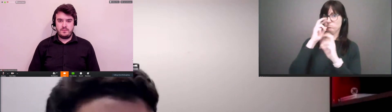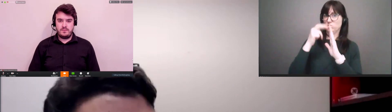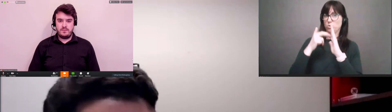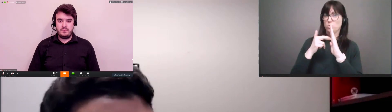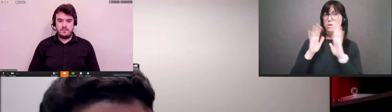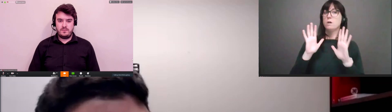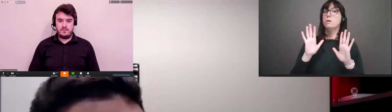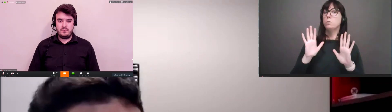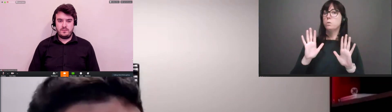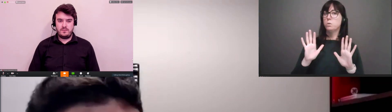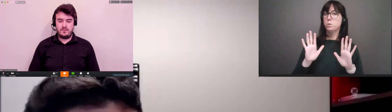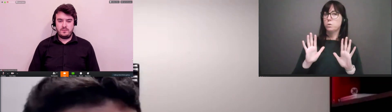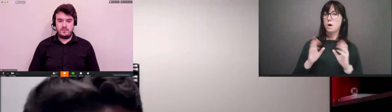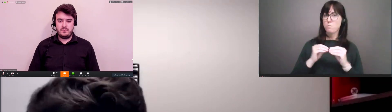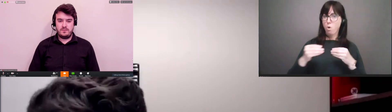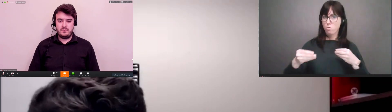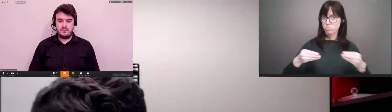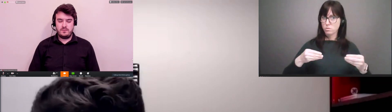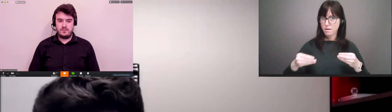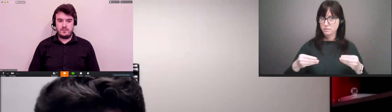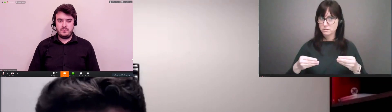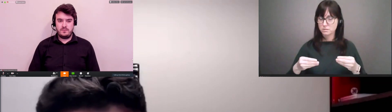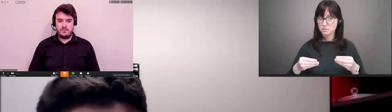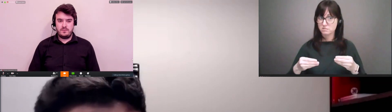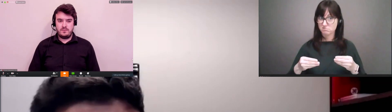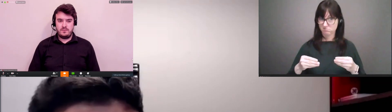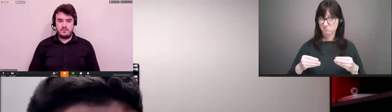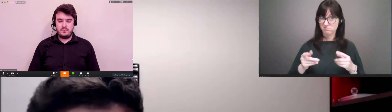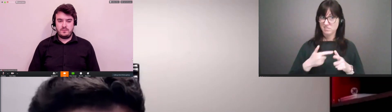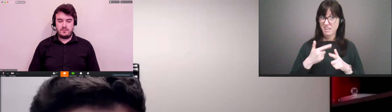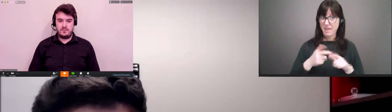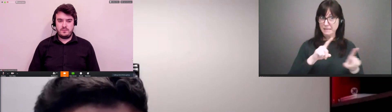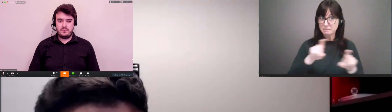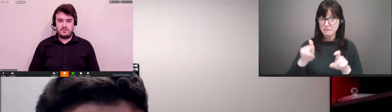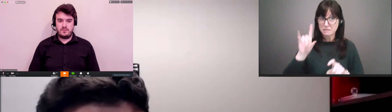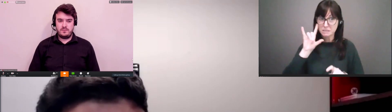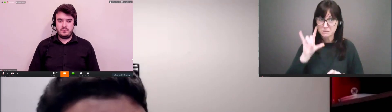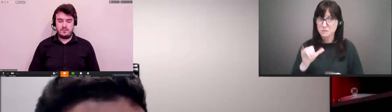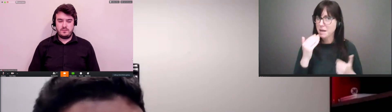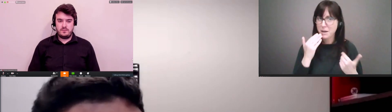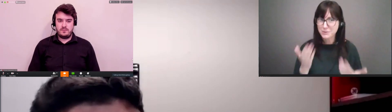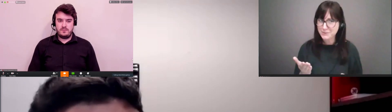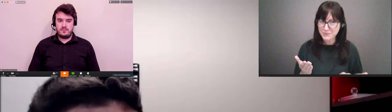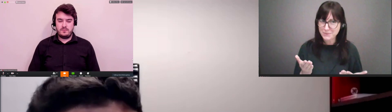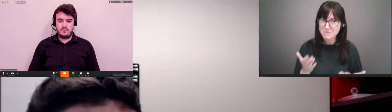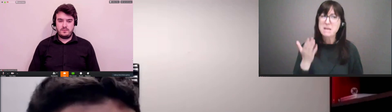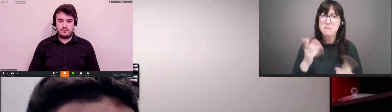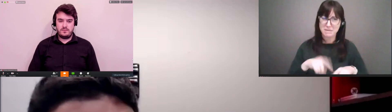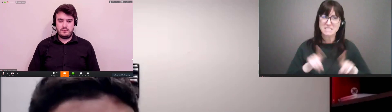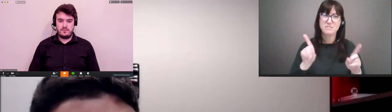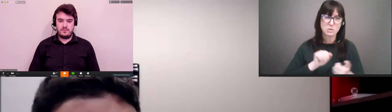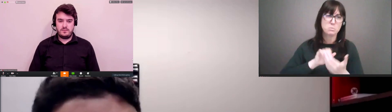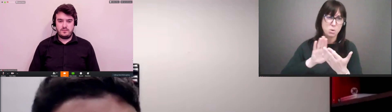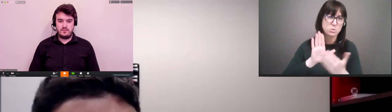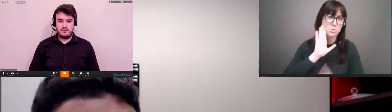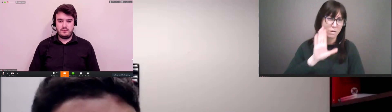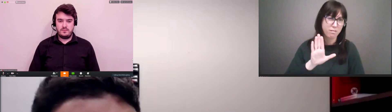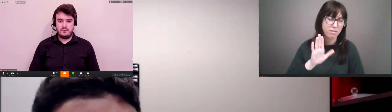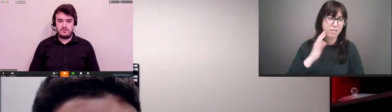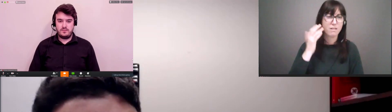What will our testing strategy need to be? And I don't have an answer for you now, but I would predict it could look a little different